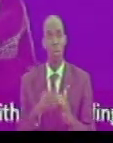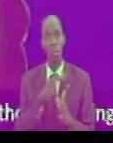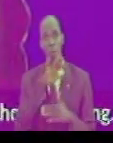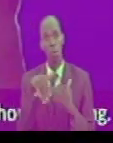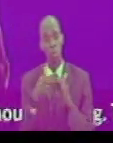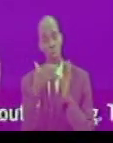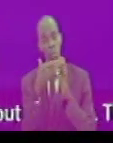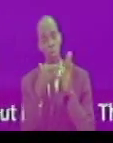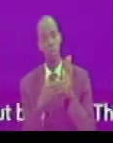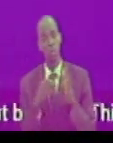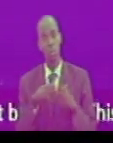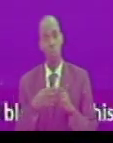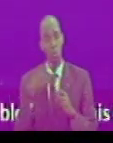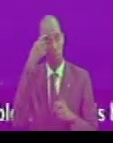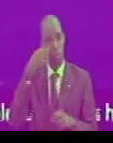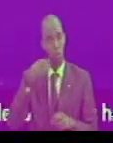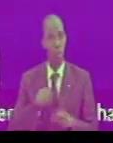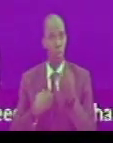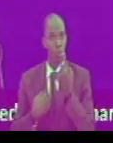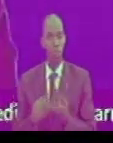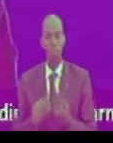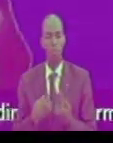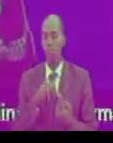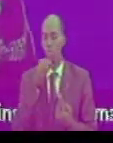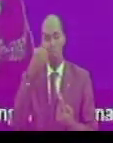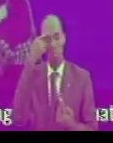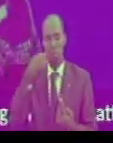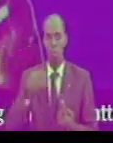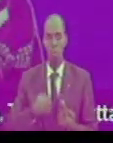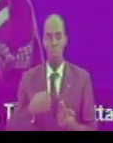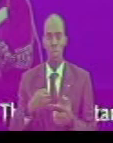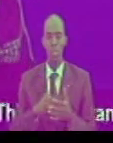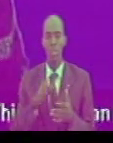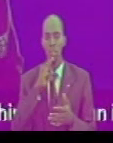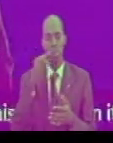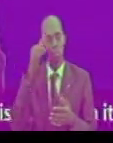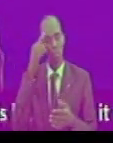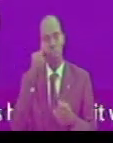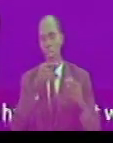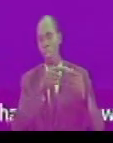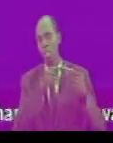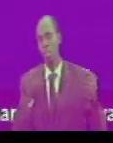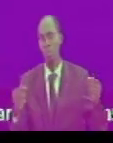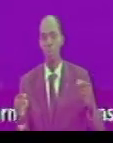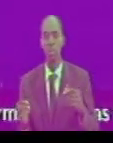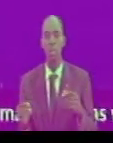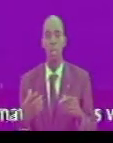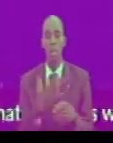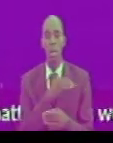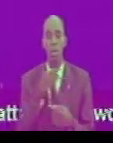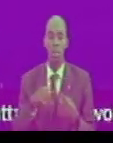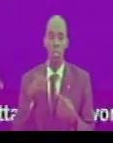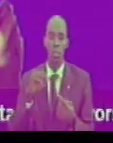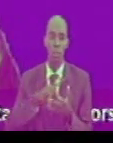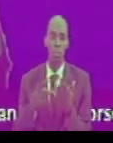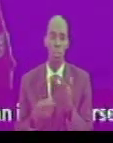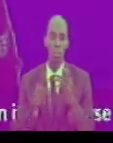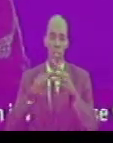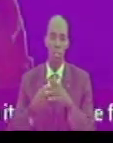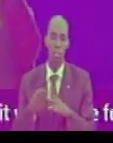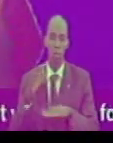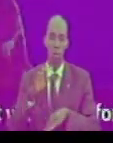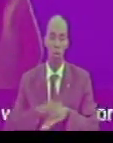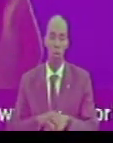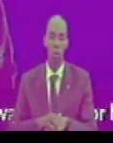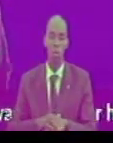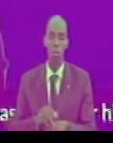When this crusade commenced on Tuesday, I came, nothing happened. On Wednesday, I came, the pain